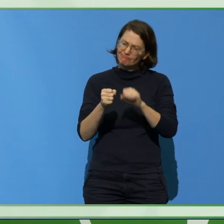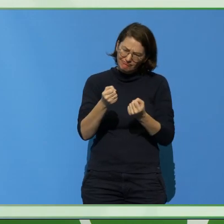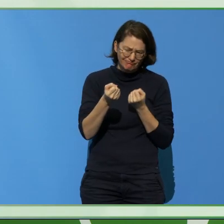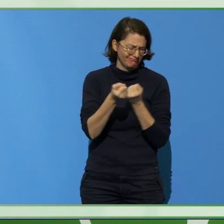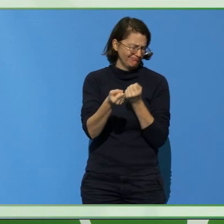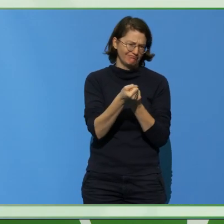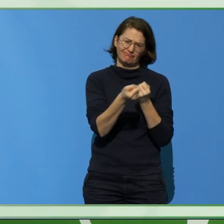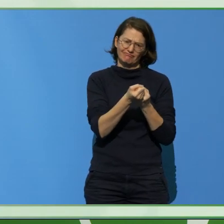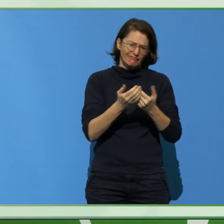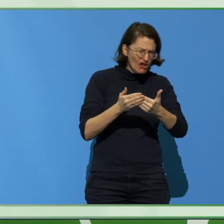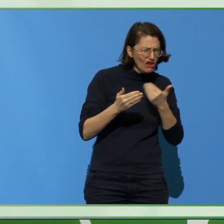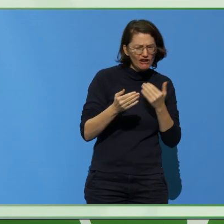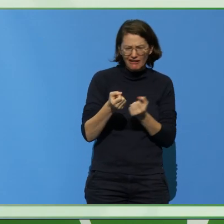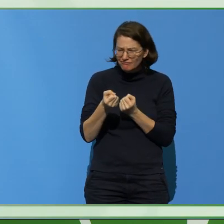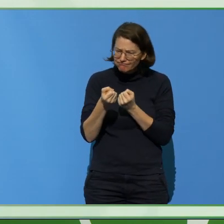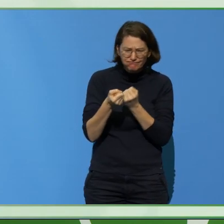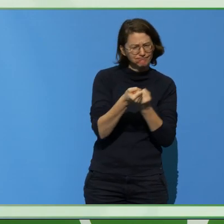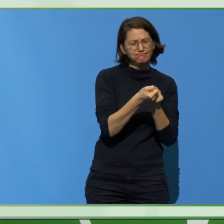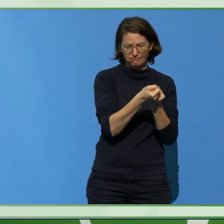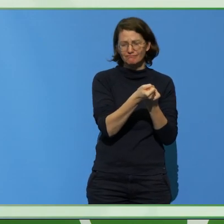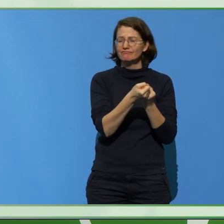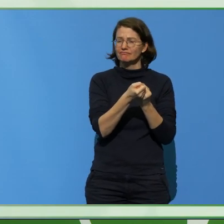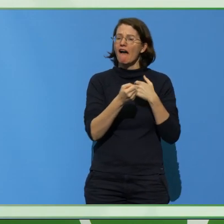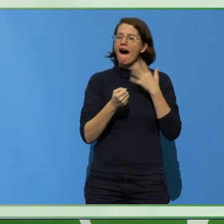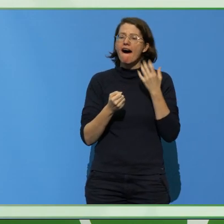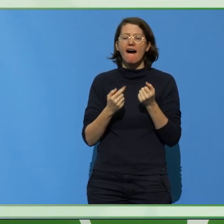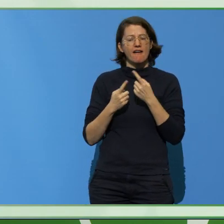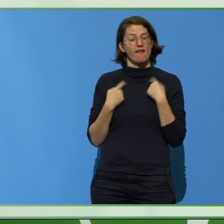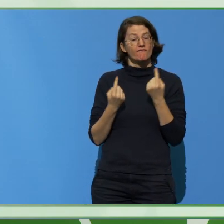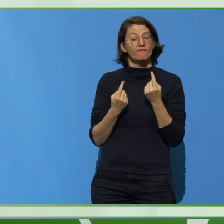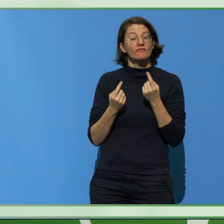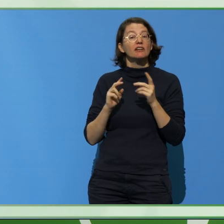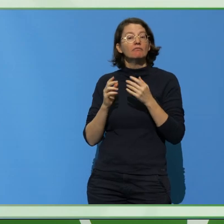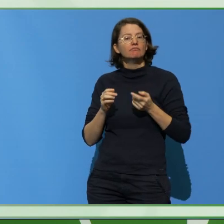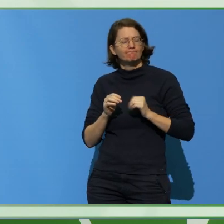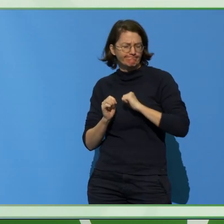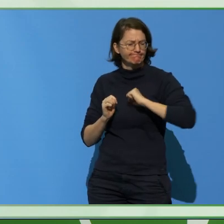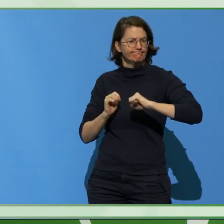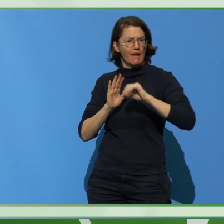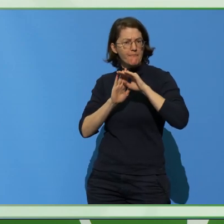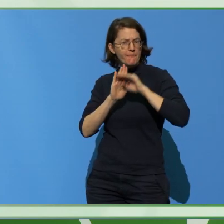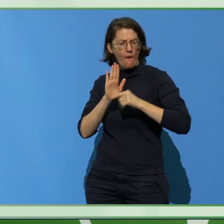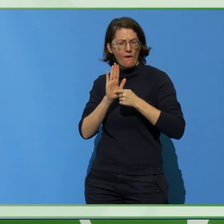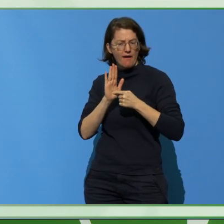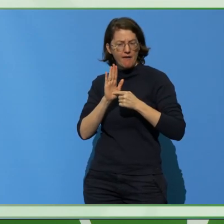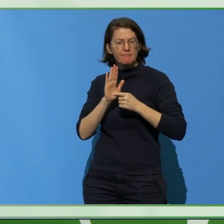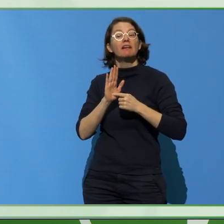they basically need to be working in assistive technology or accessibility. They need to be